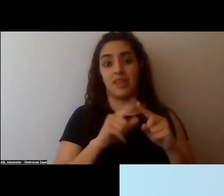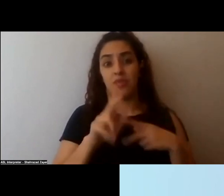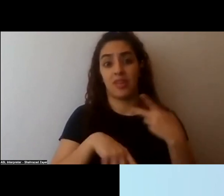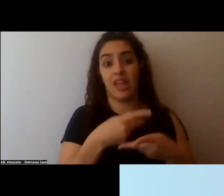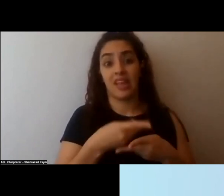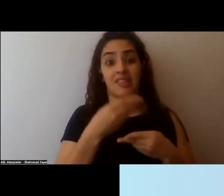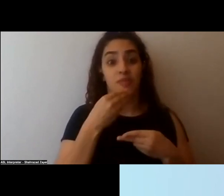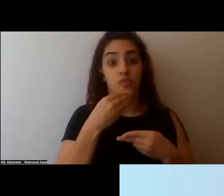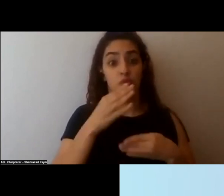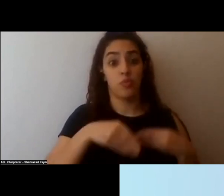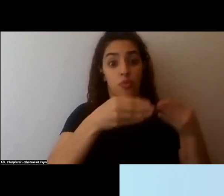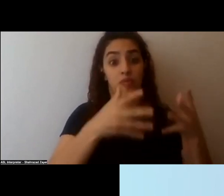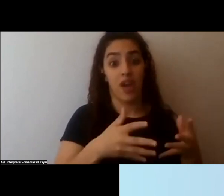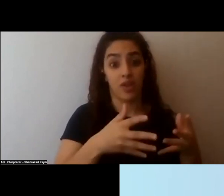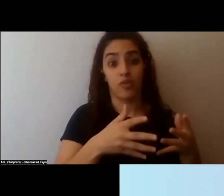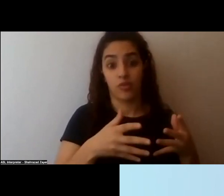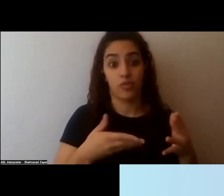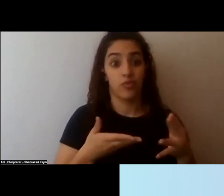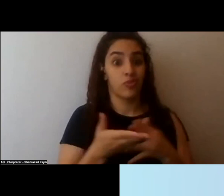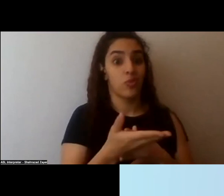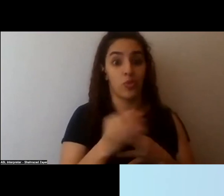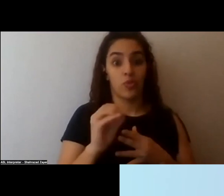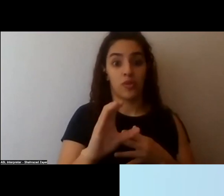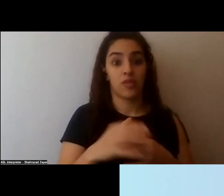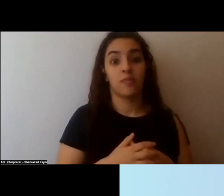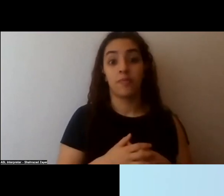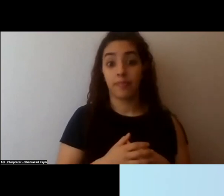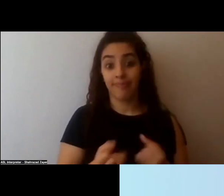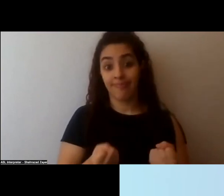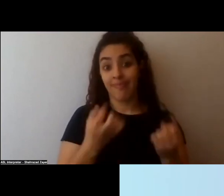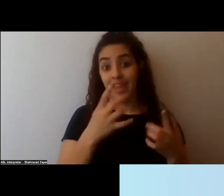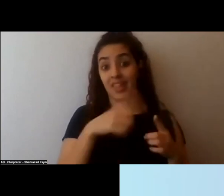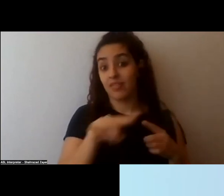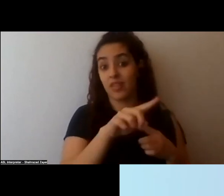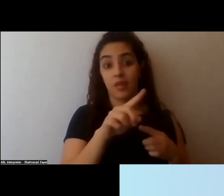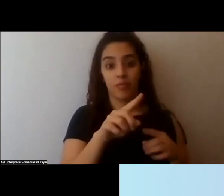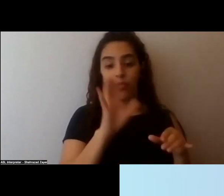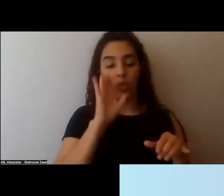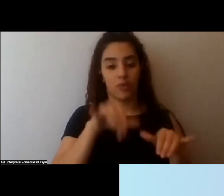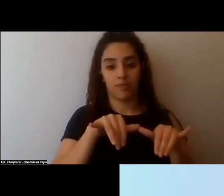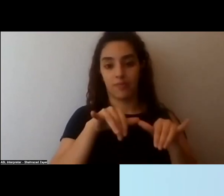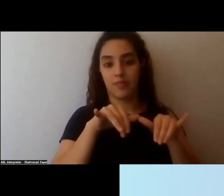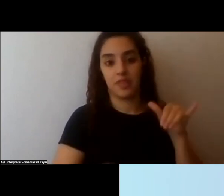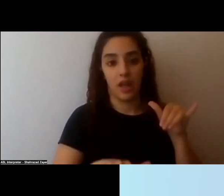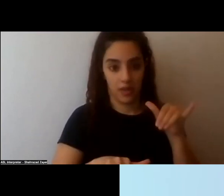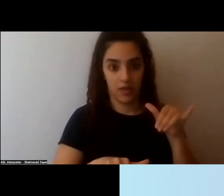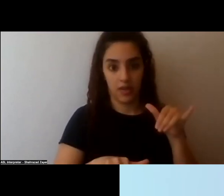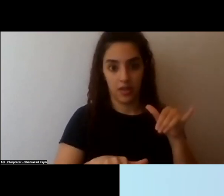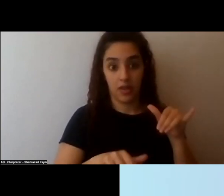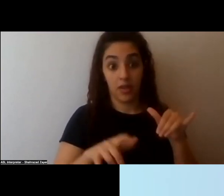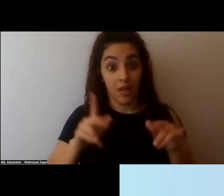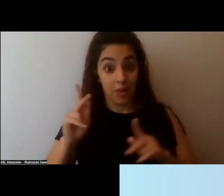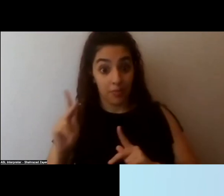And they are not, many of them are not going away. They needed us before COVID, and